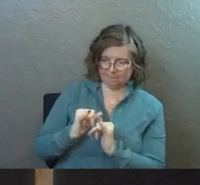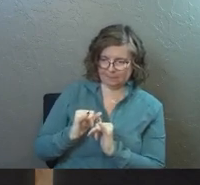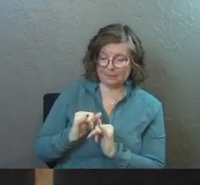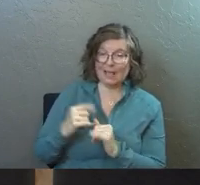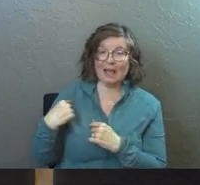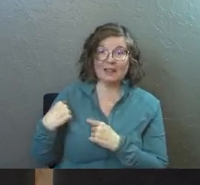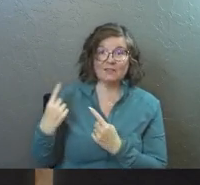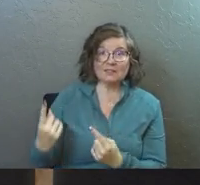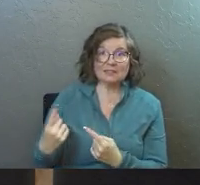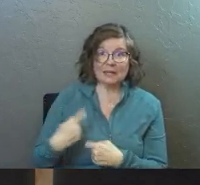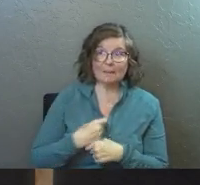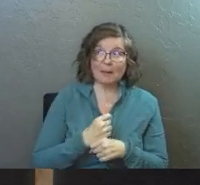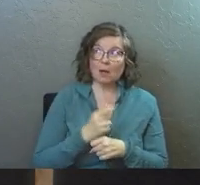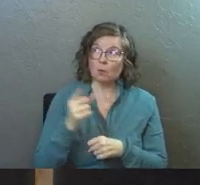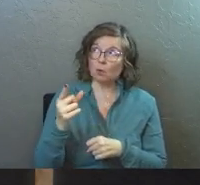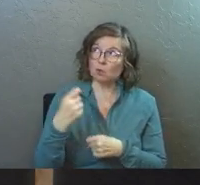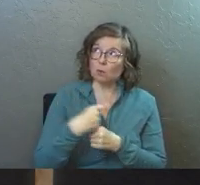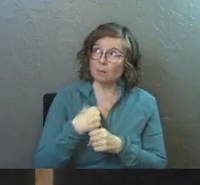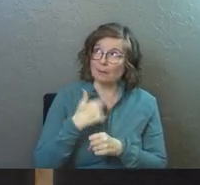the favor ever since.